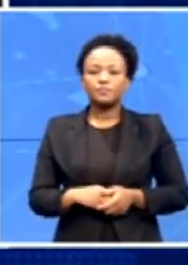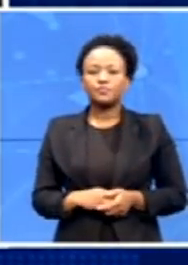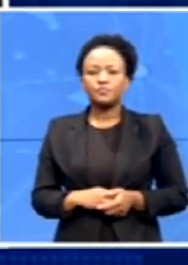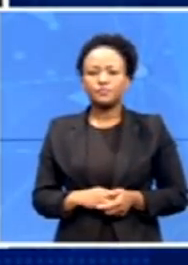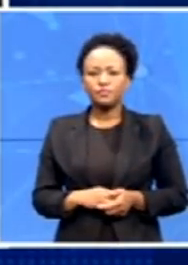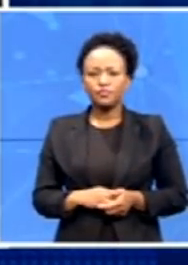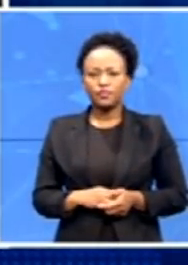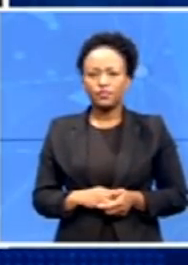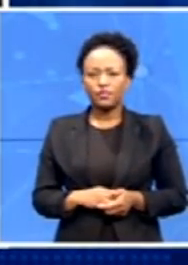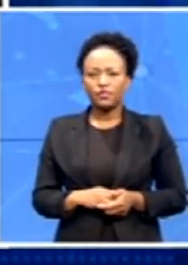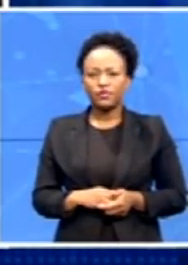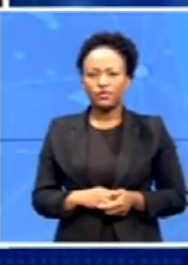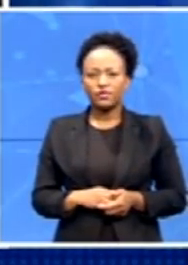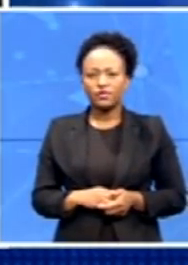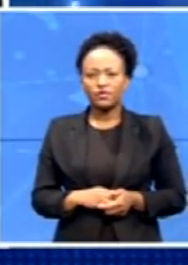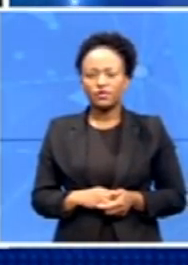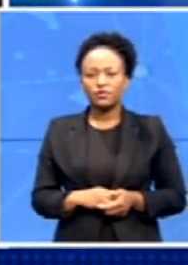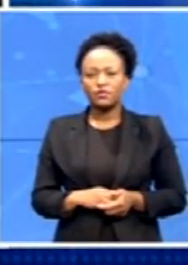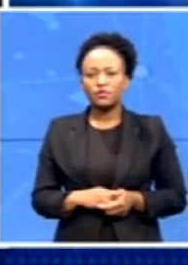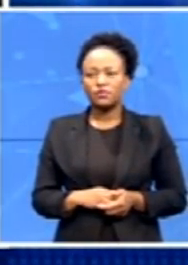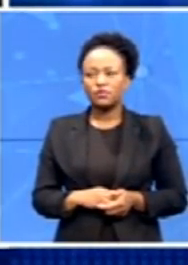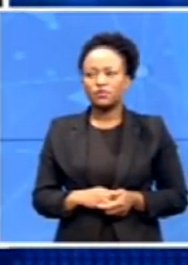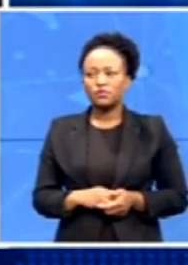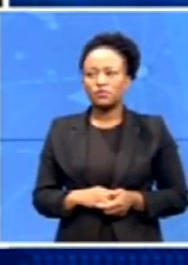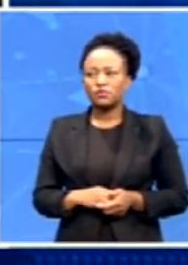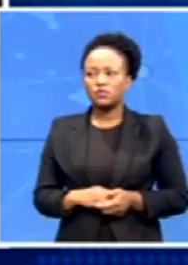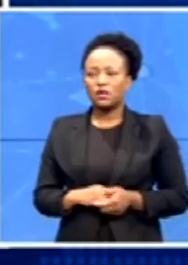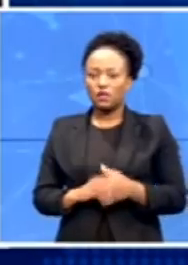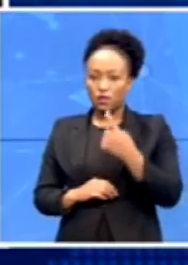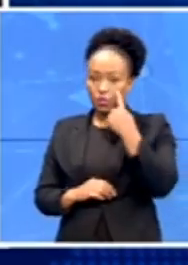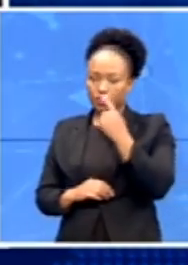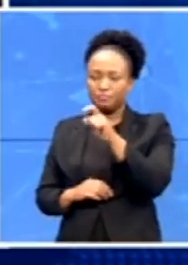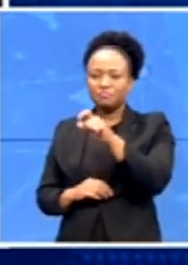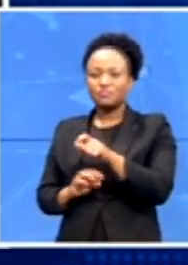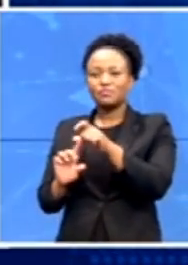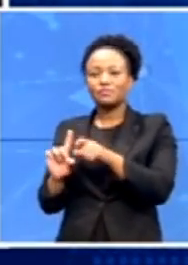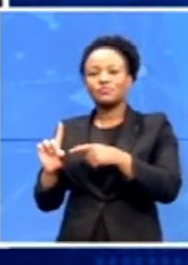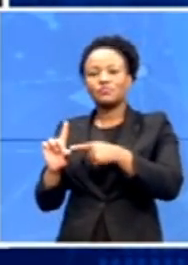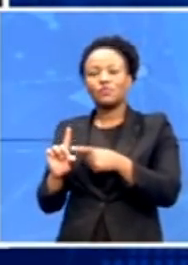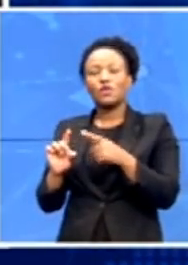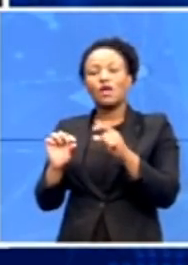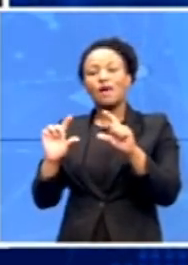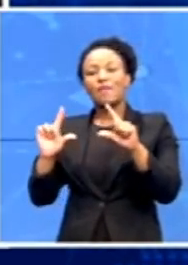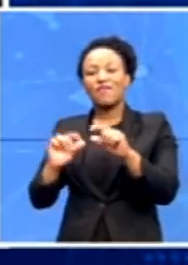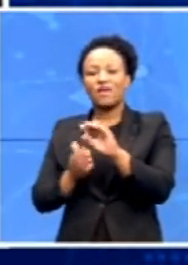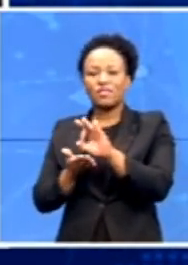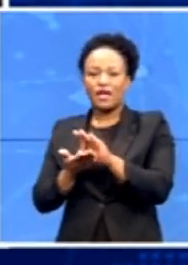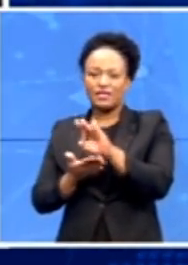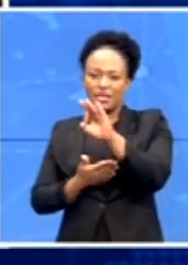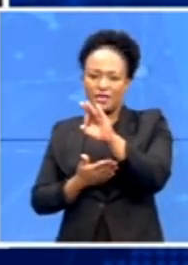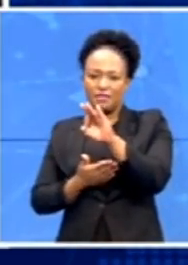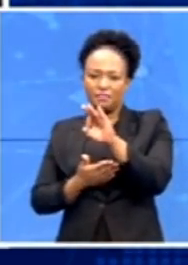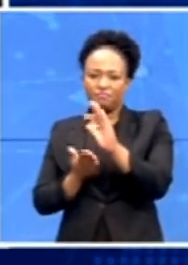Ms. Jacobus, do you have paragraph 13 of Exhibit H.2 before